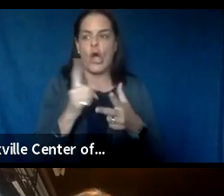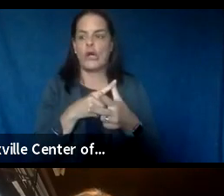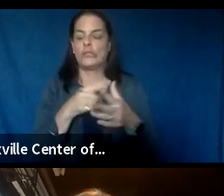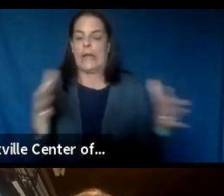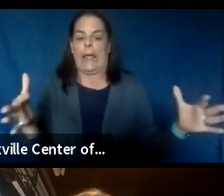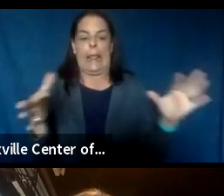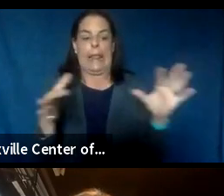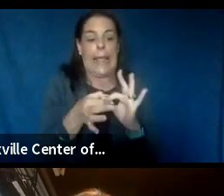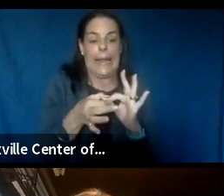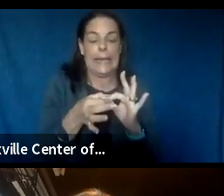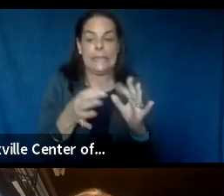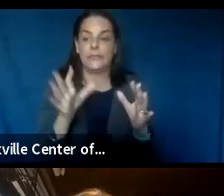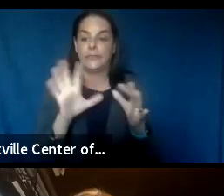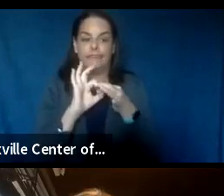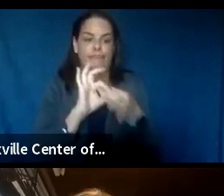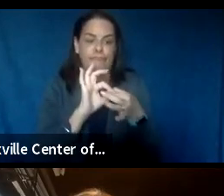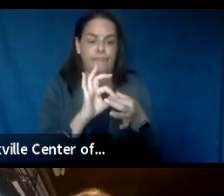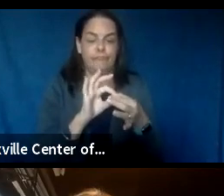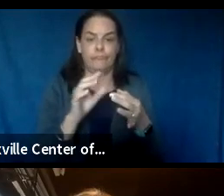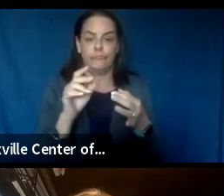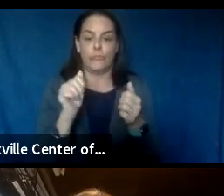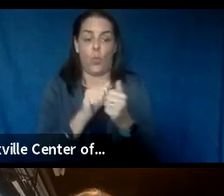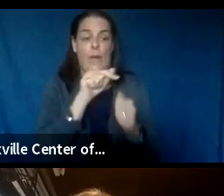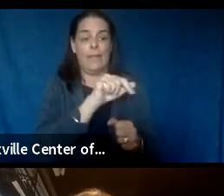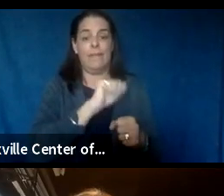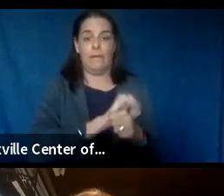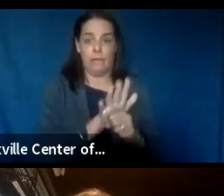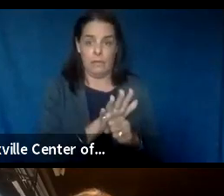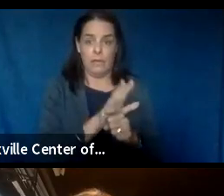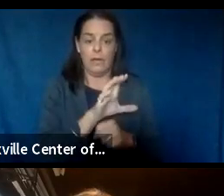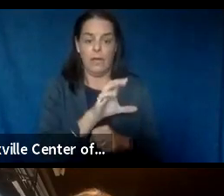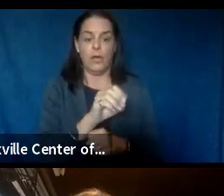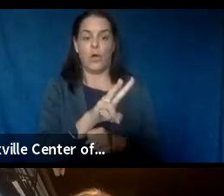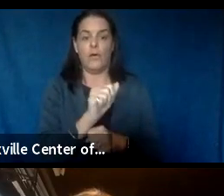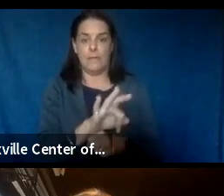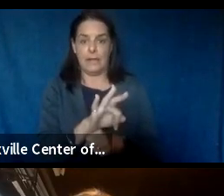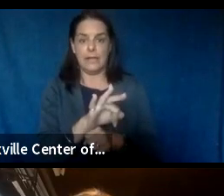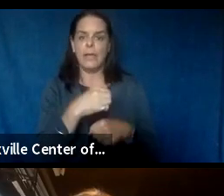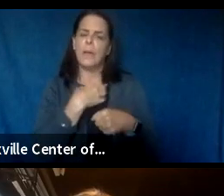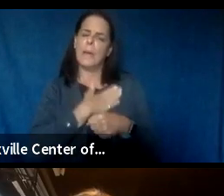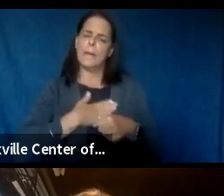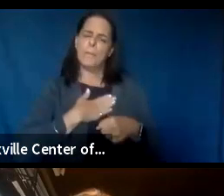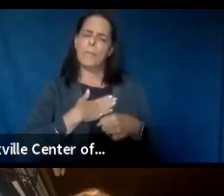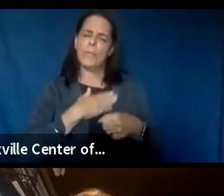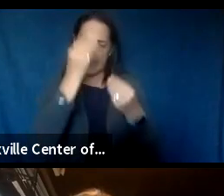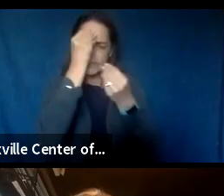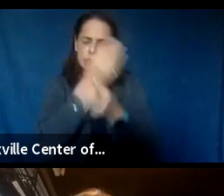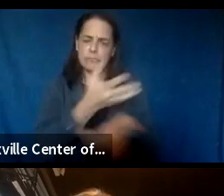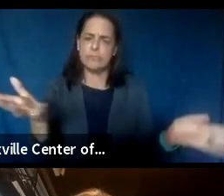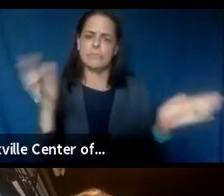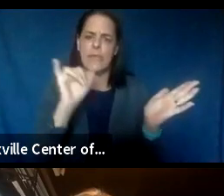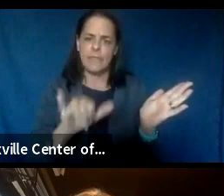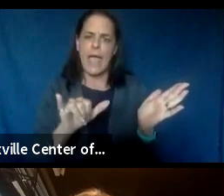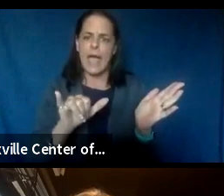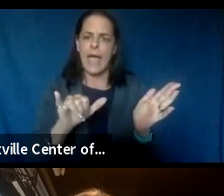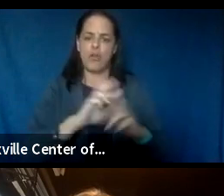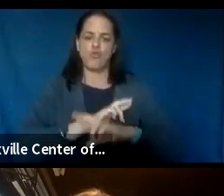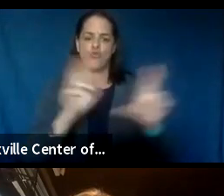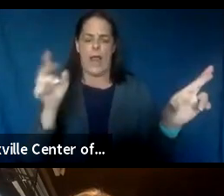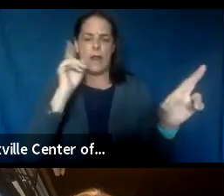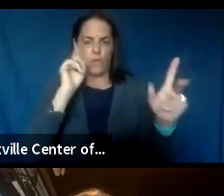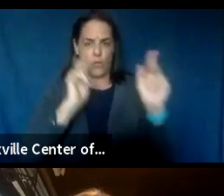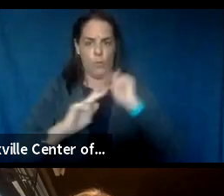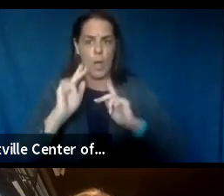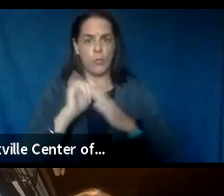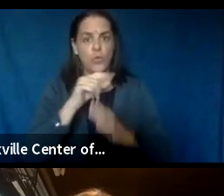linked, connected to the COVID-19 virus. Please make that information readily available to the public